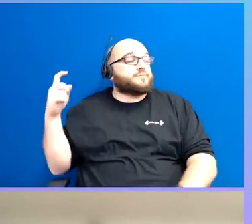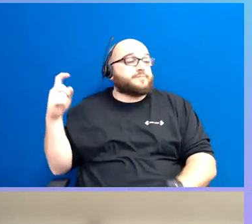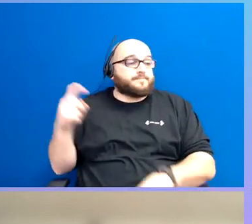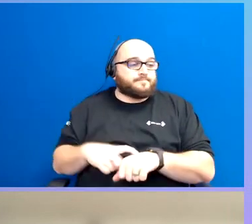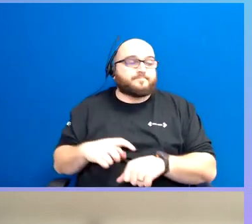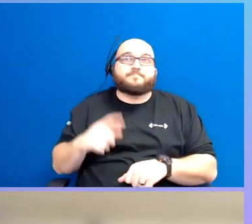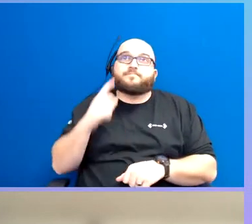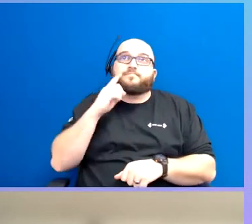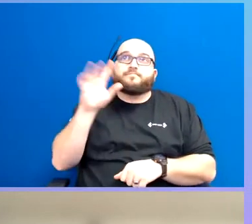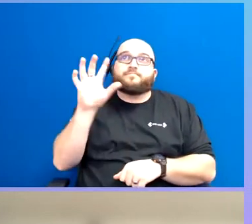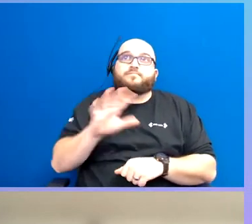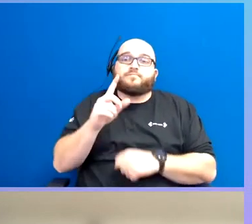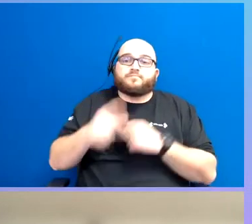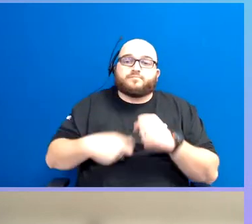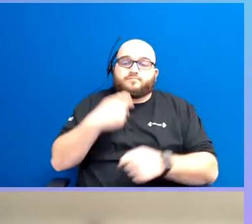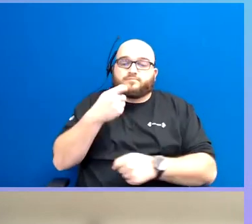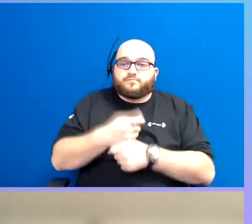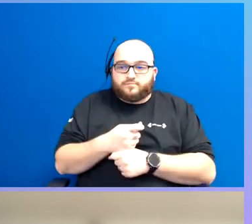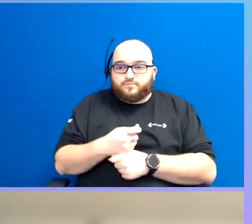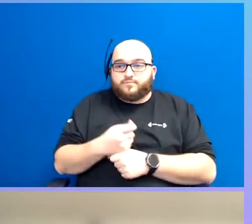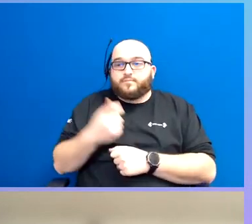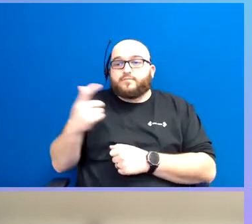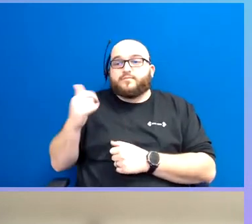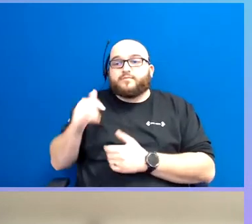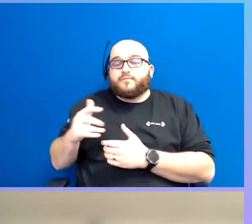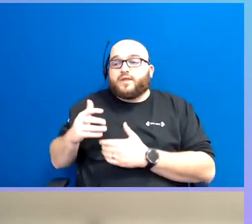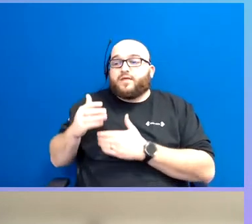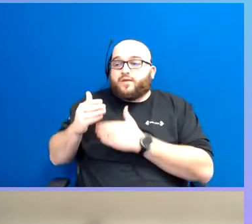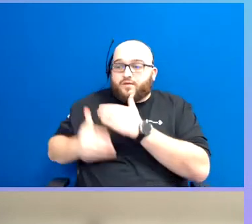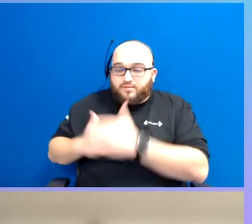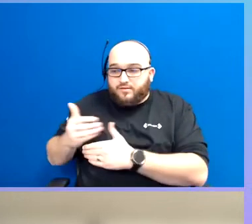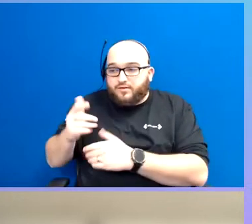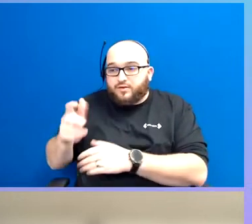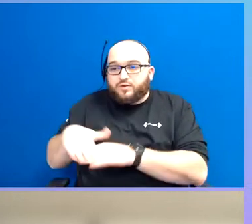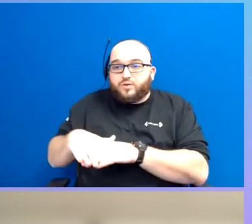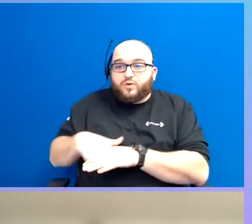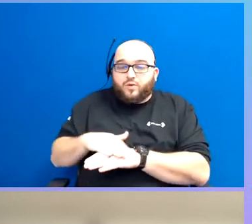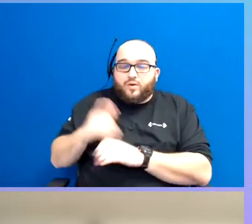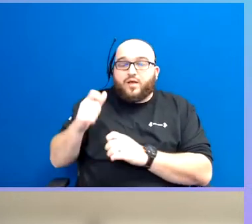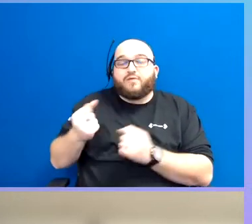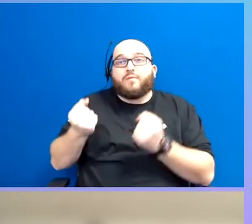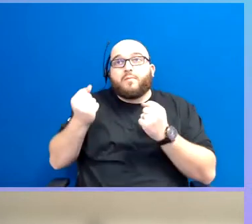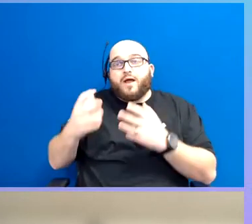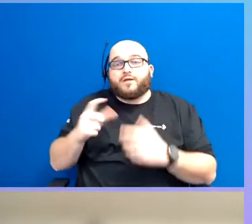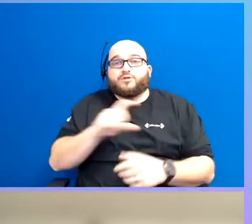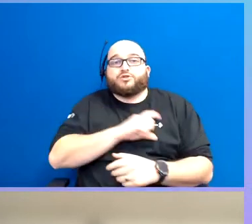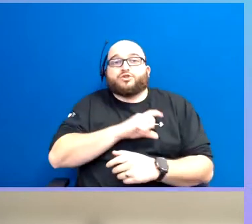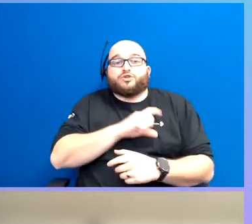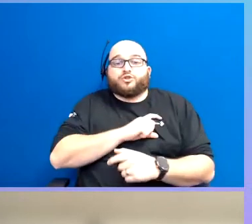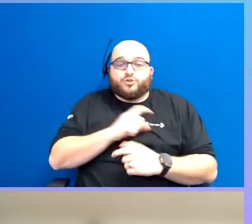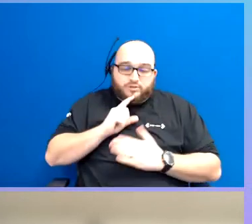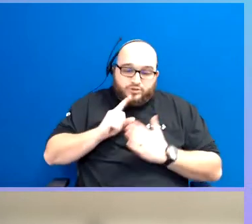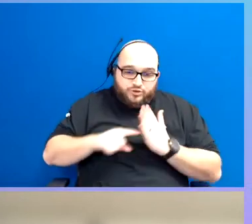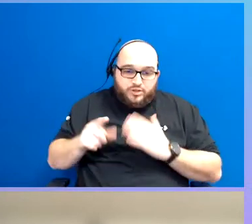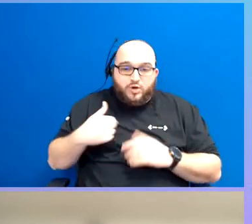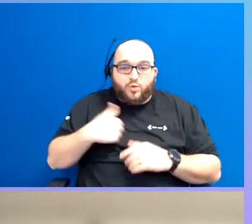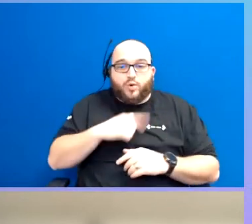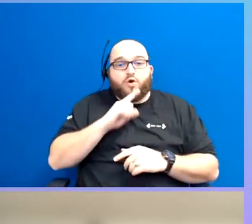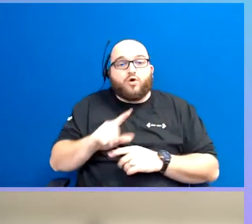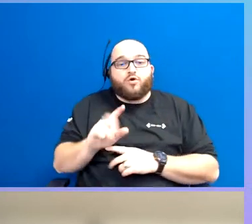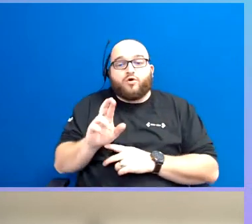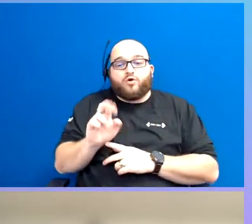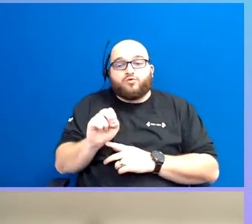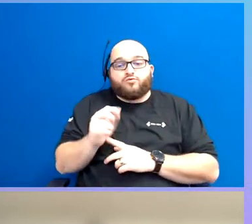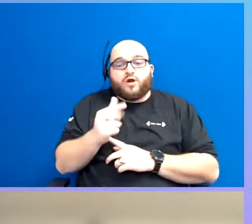about a year, I think. So procurement process can be slow. We have to do lots of security checks. We're a regulated industry. Had to